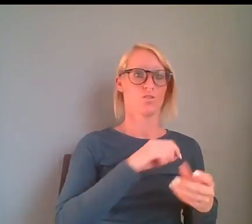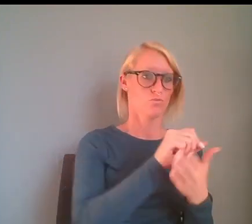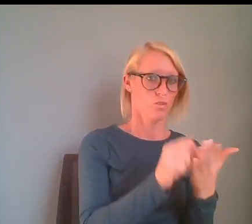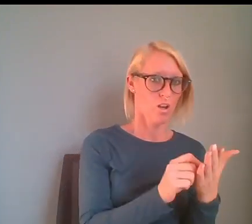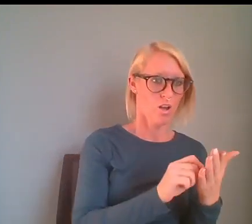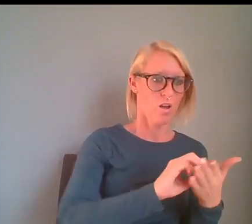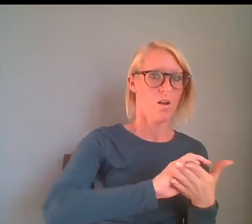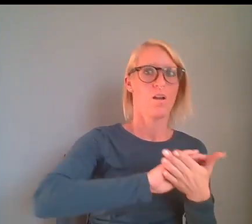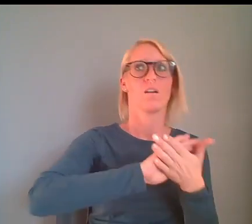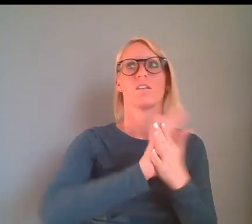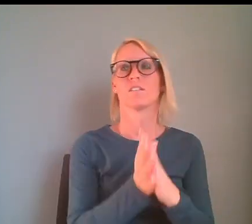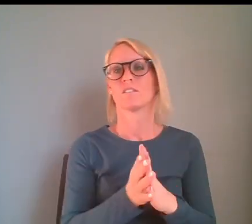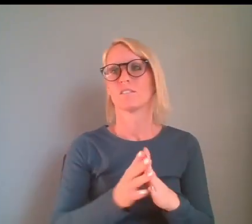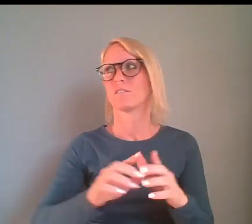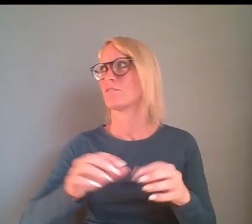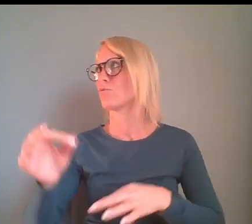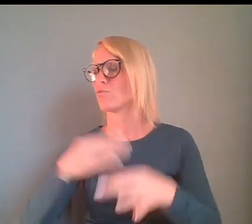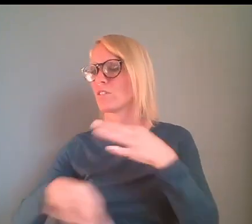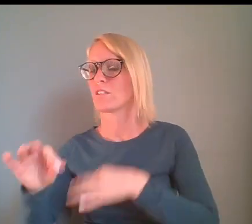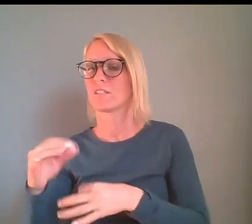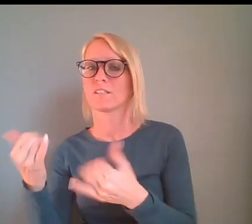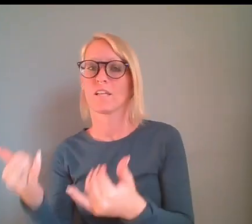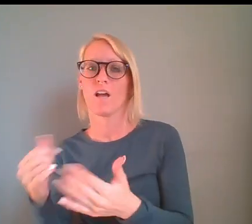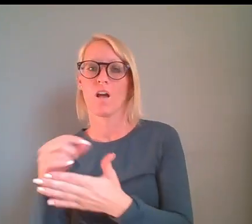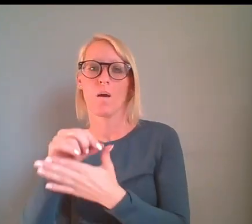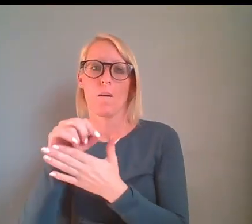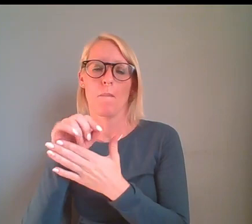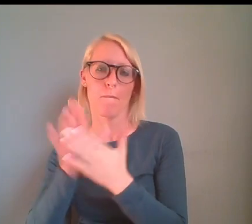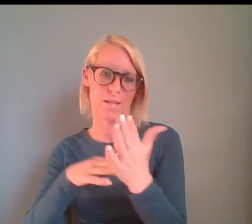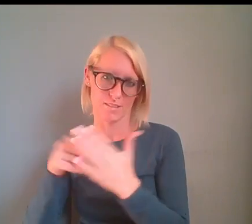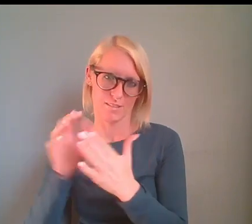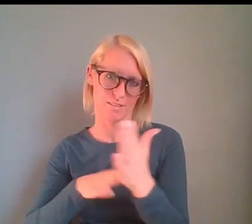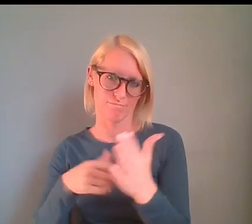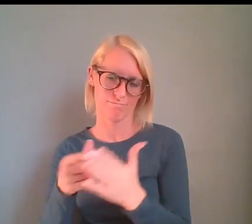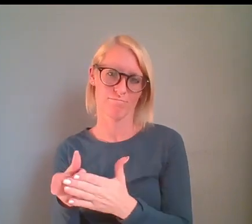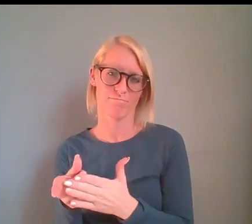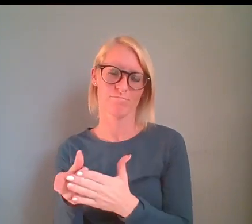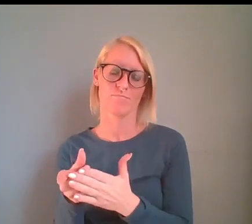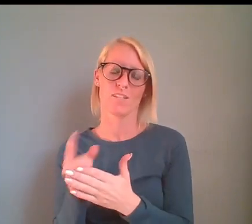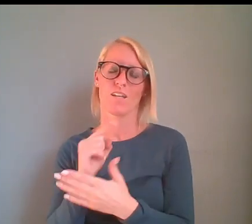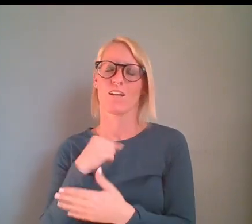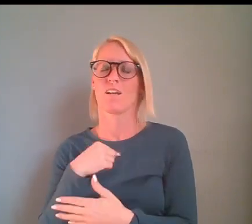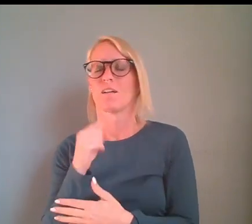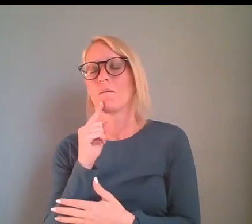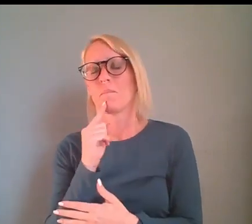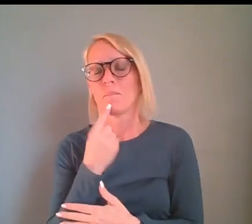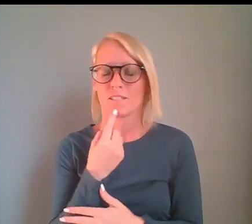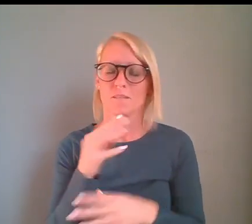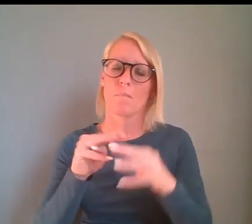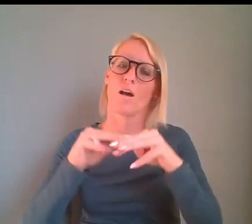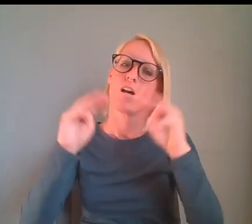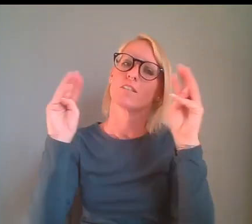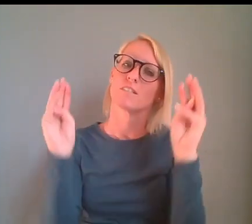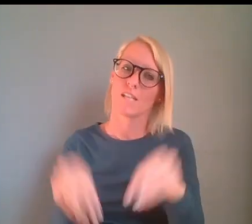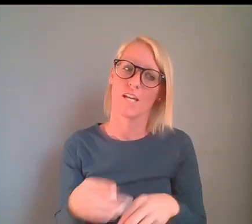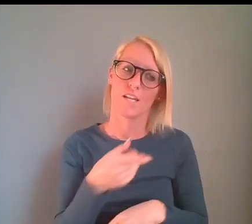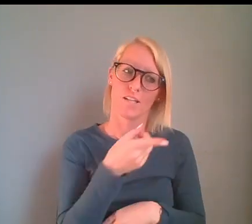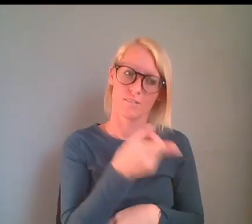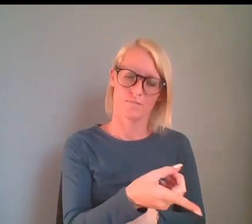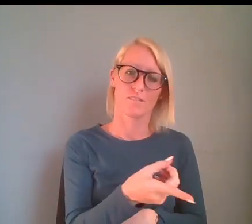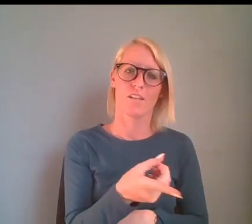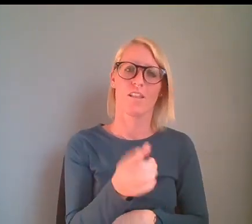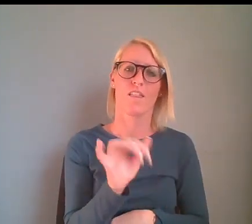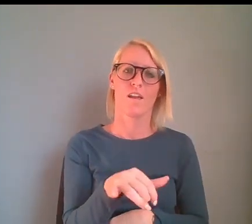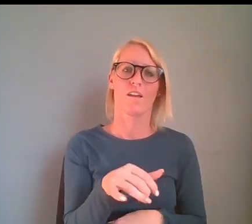this is it's a painting about missing Montana because the model was living overseas. And then